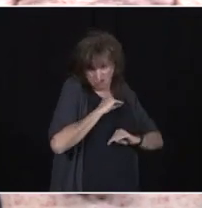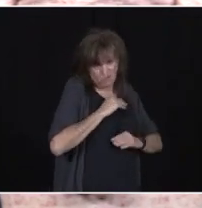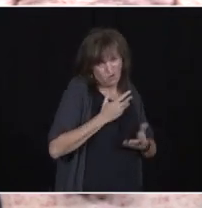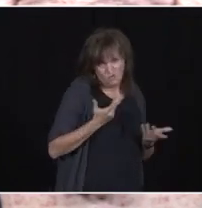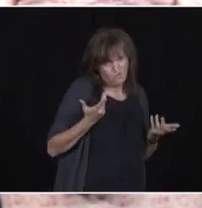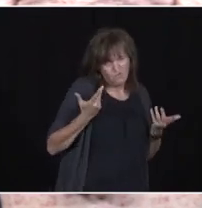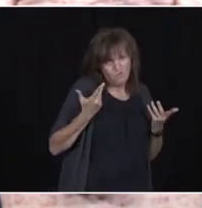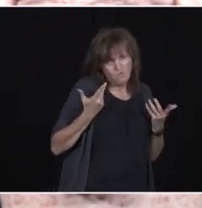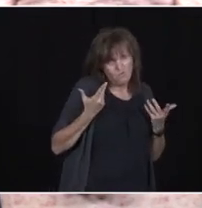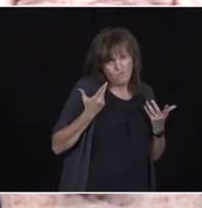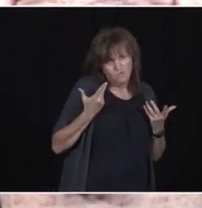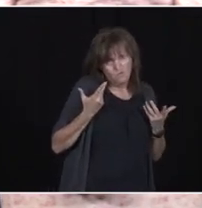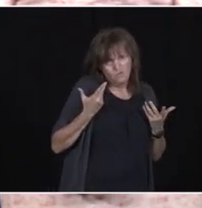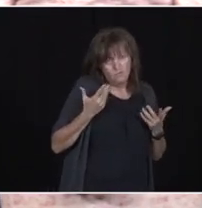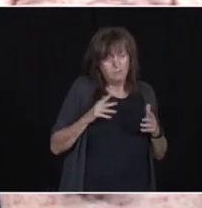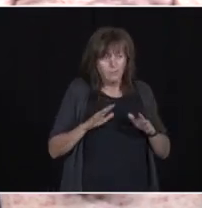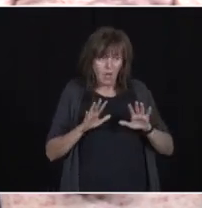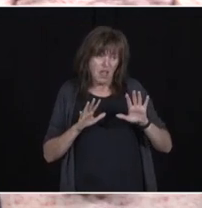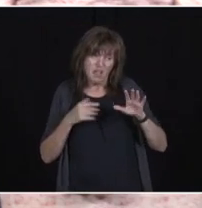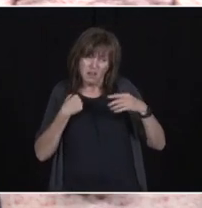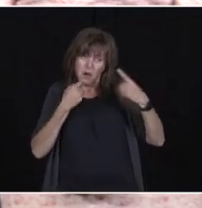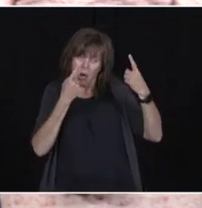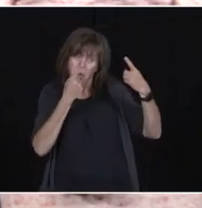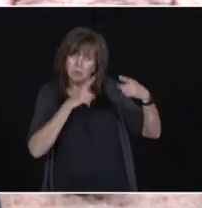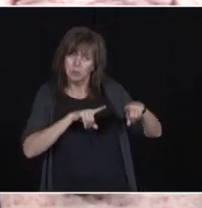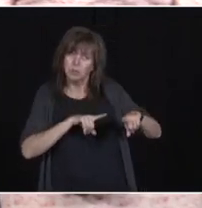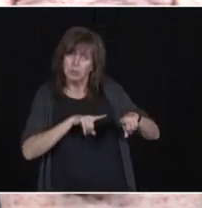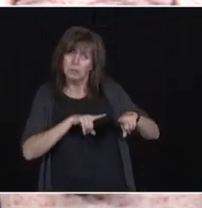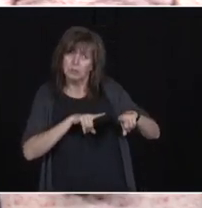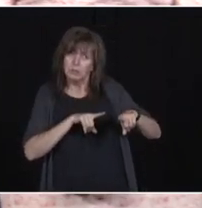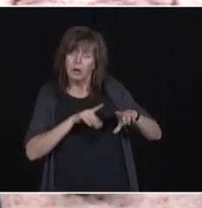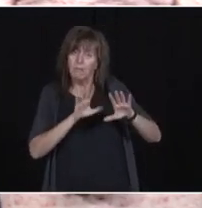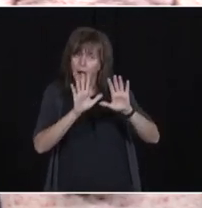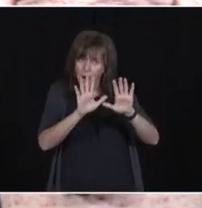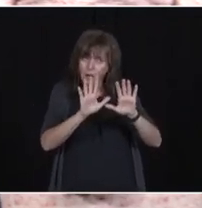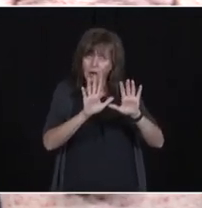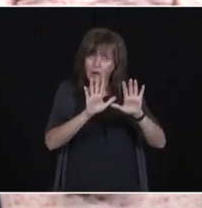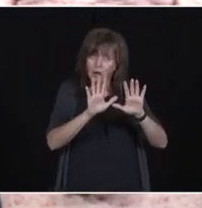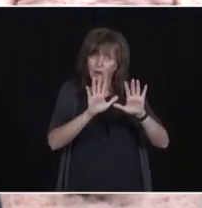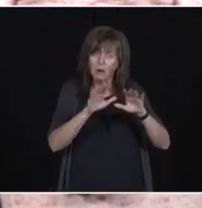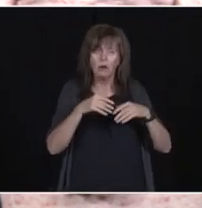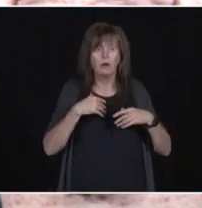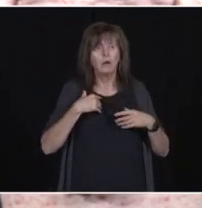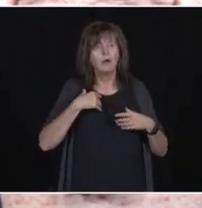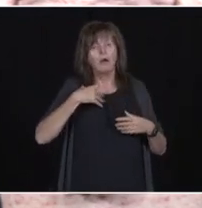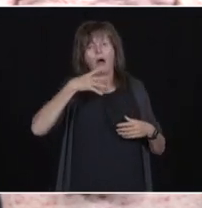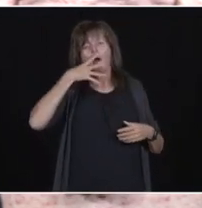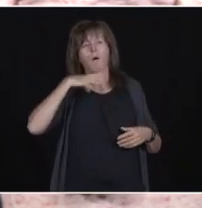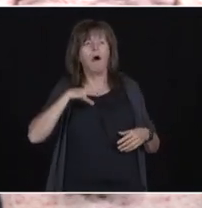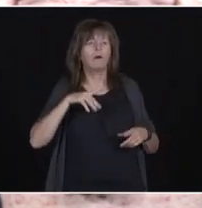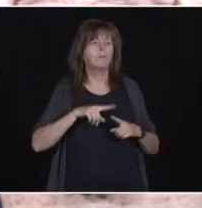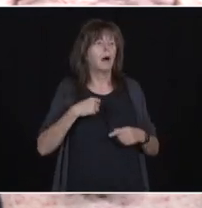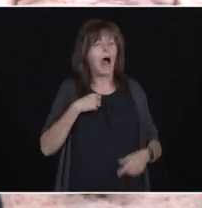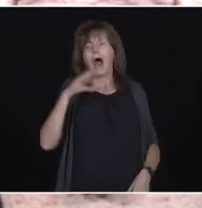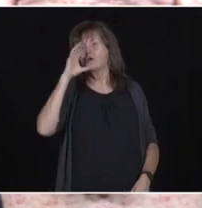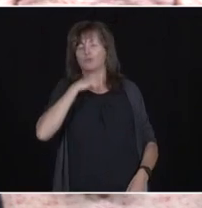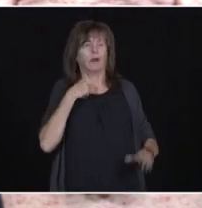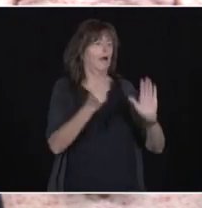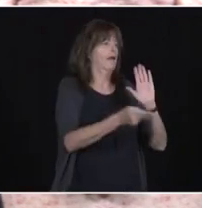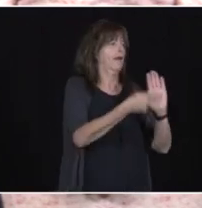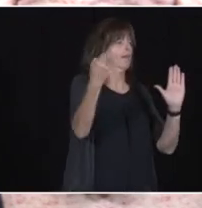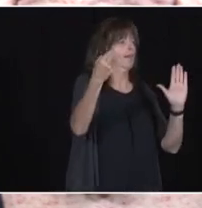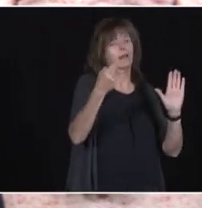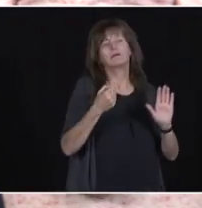I just, Randy, I just hate painting everyone with a broad brush. At the peak of this, absolutely at the peak, the worst scenario that we're